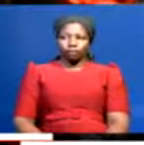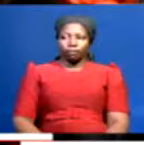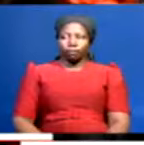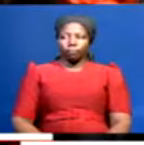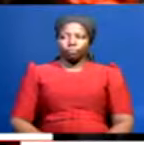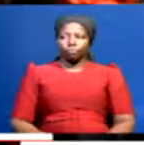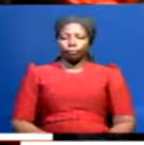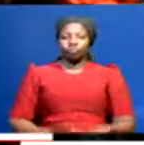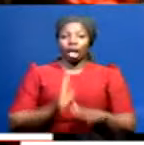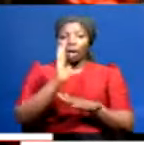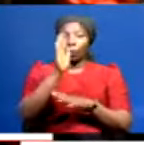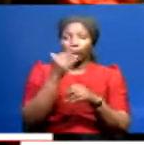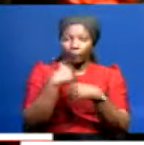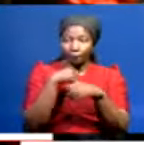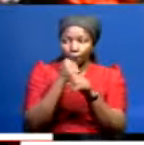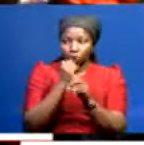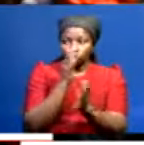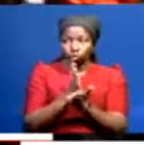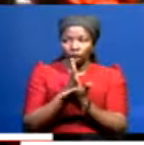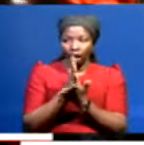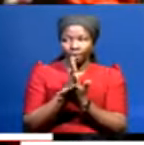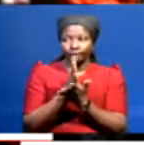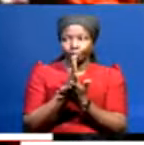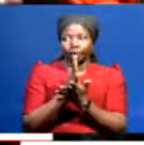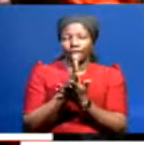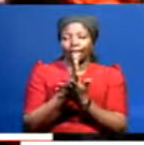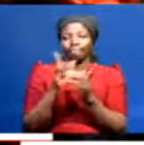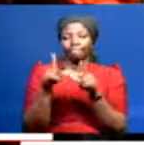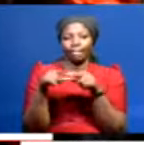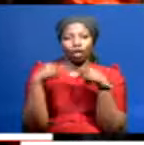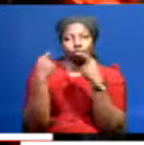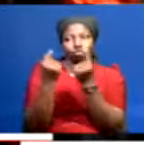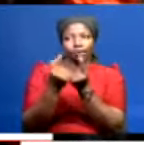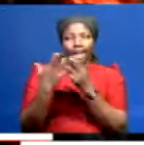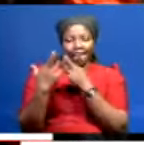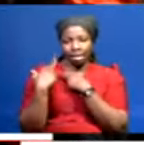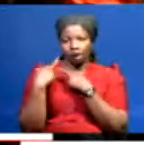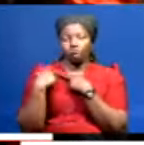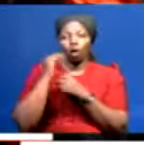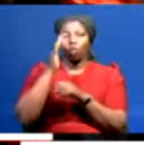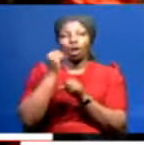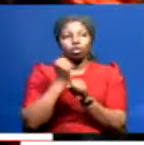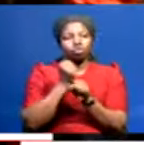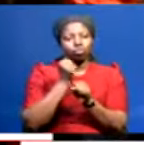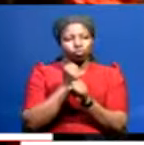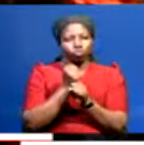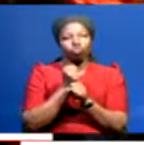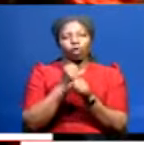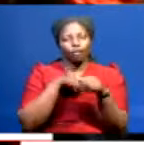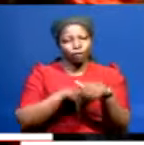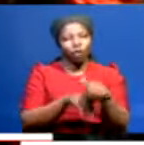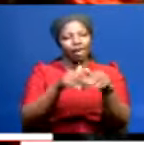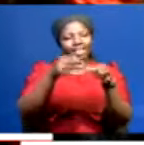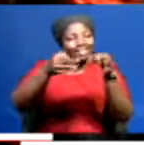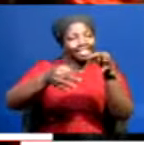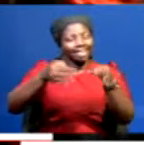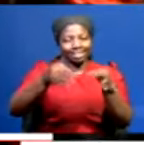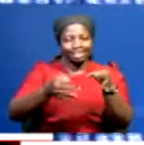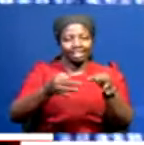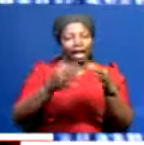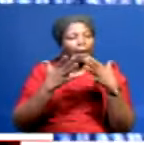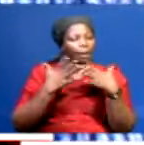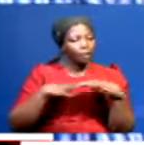tutahakikisha ya kwamba kama task force ama jopo kazi tutafanya hiyo kazi kwa haki. Wananchi kwa kila